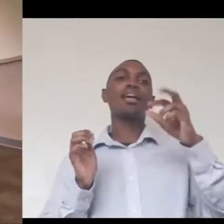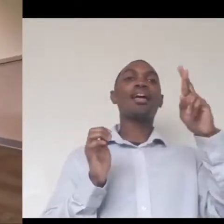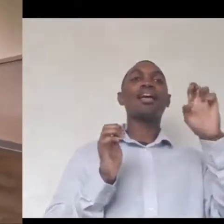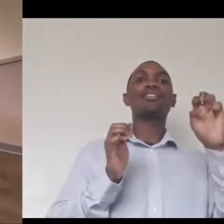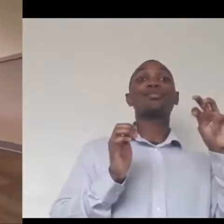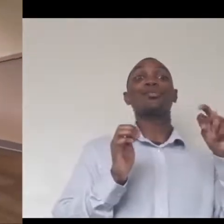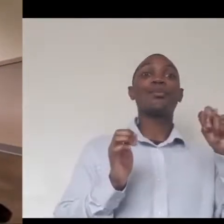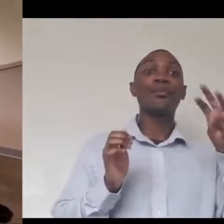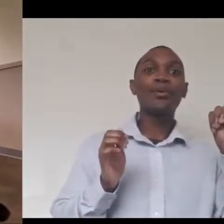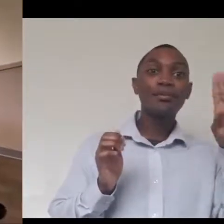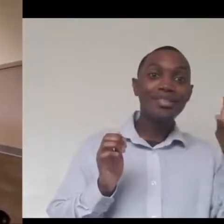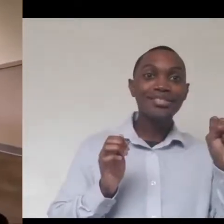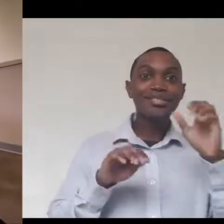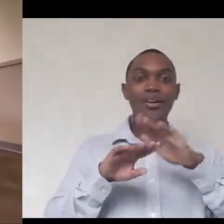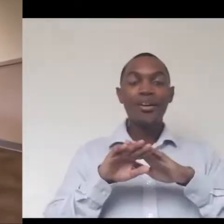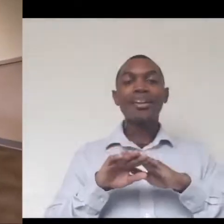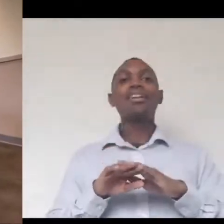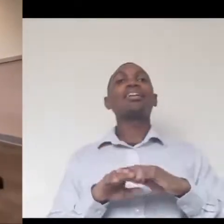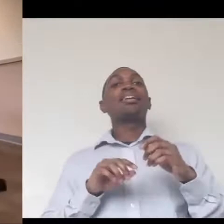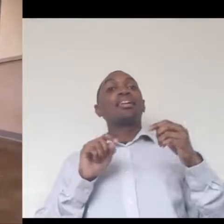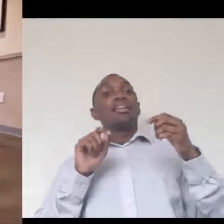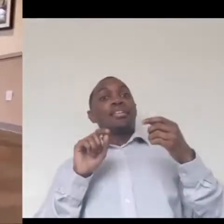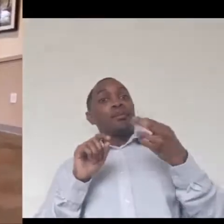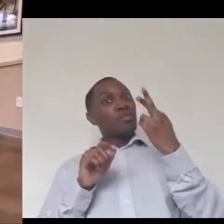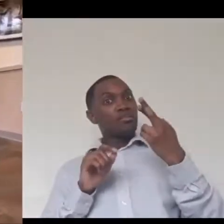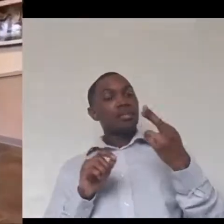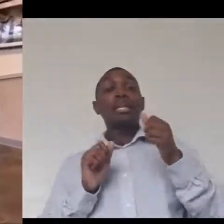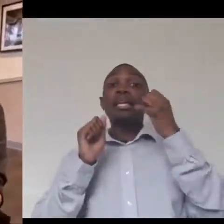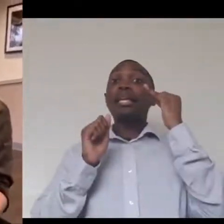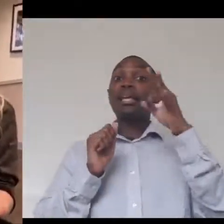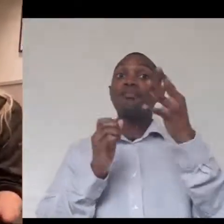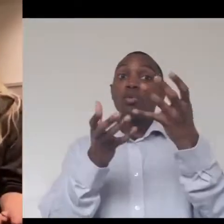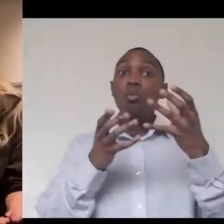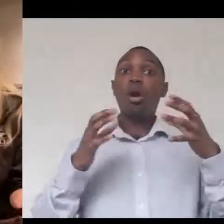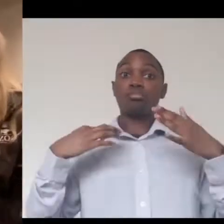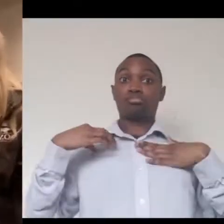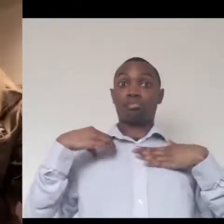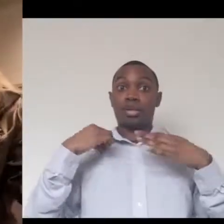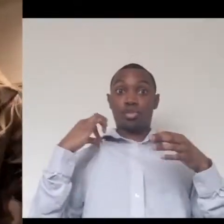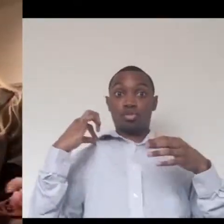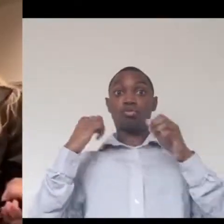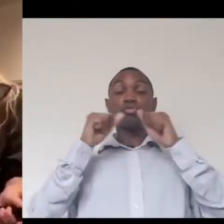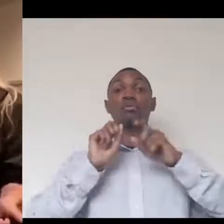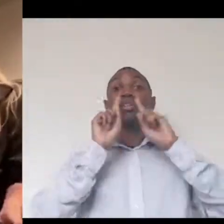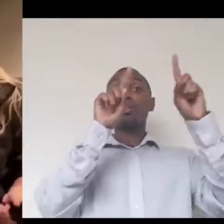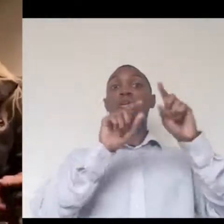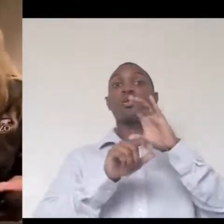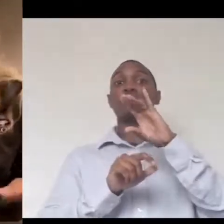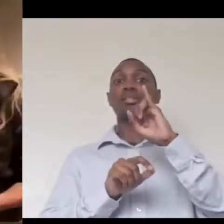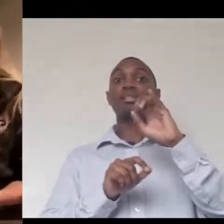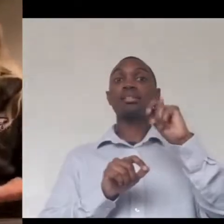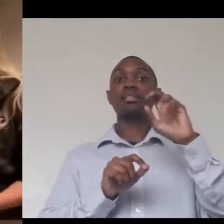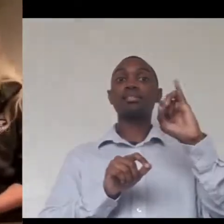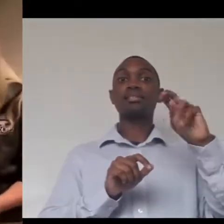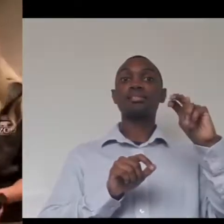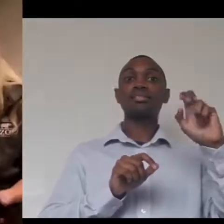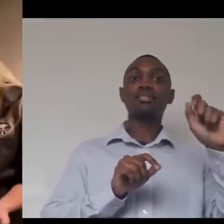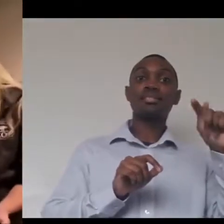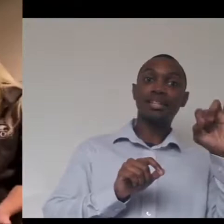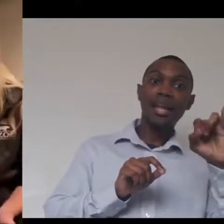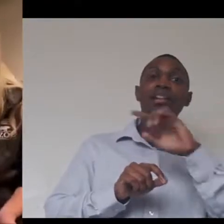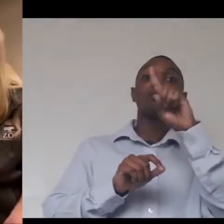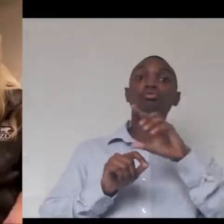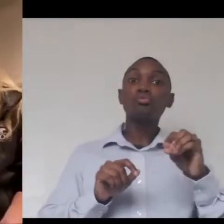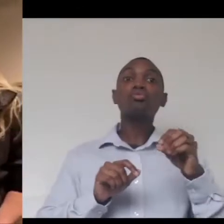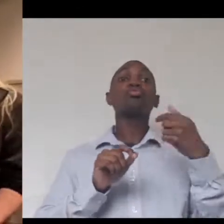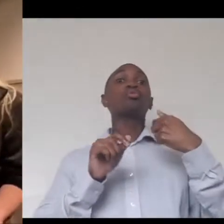dynamic duo. And if you guys want to get this shirt, you can actually head to the Cincinnati Zoo's website, and we have a bunch of really cool zoo merchandise on there that you guys